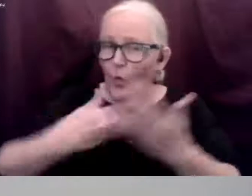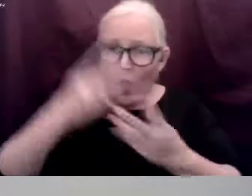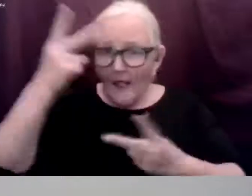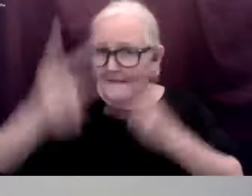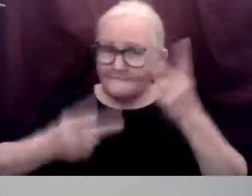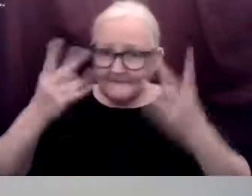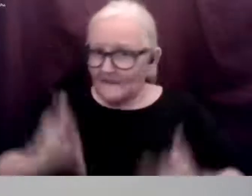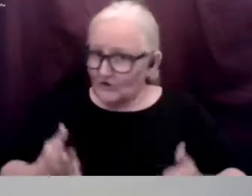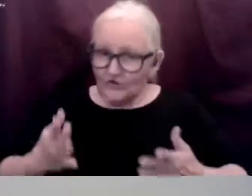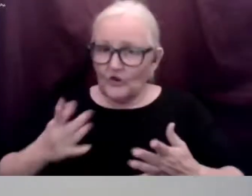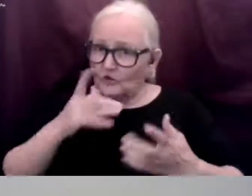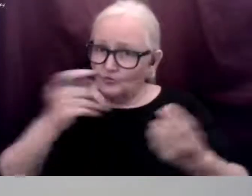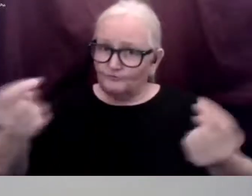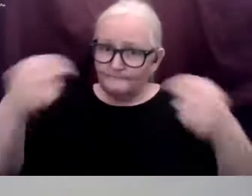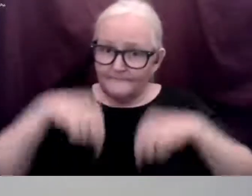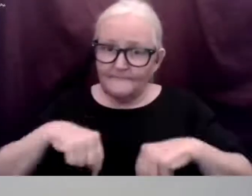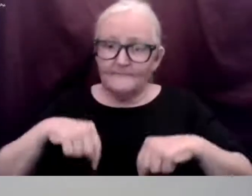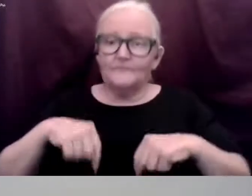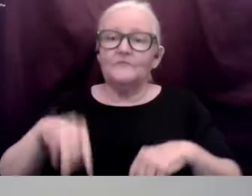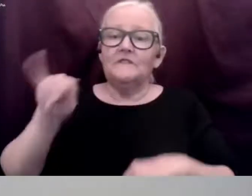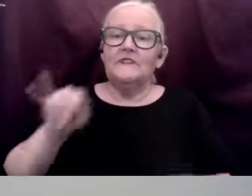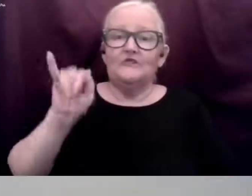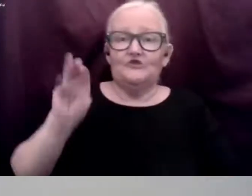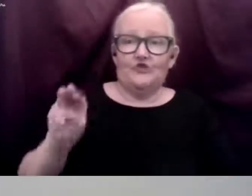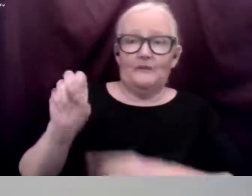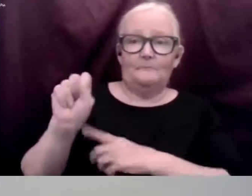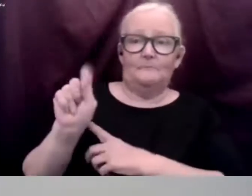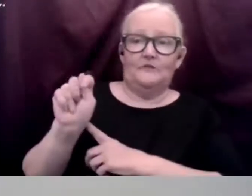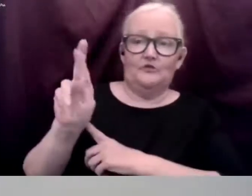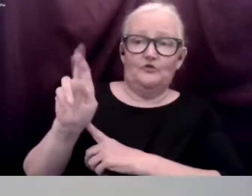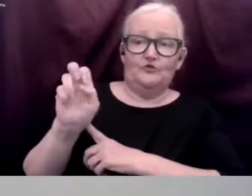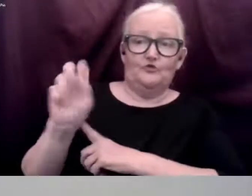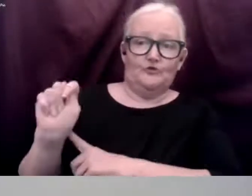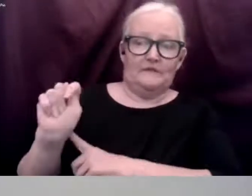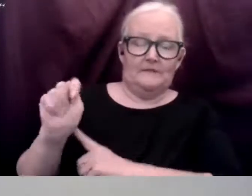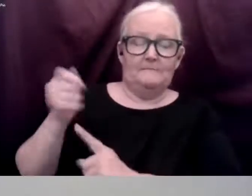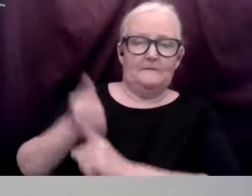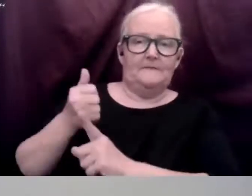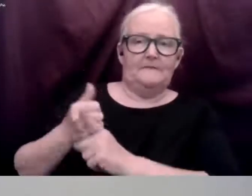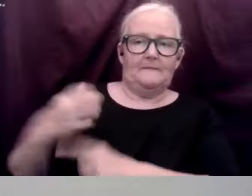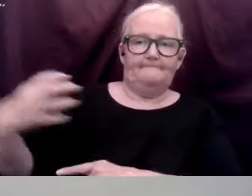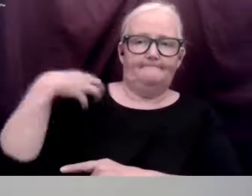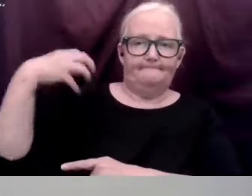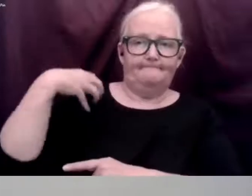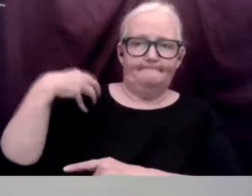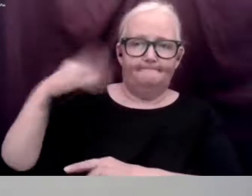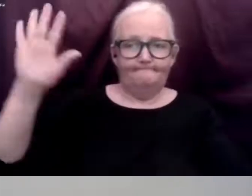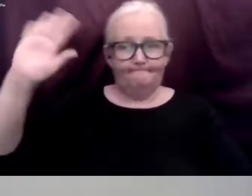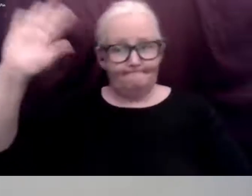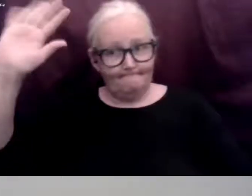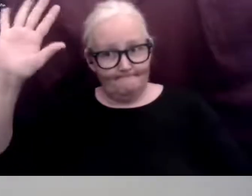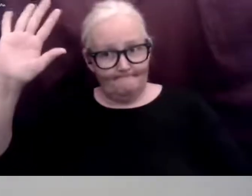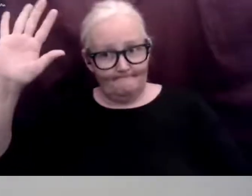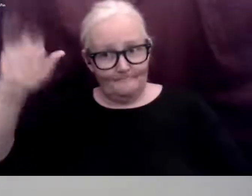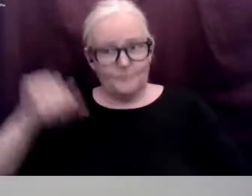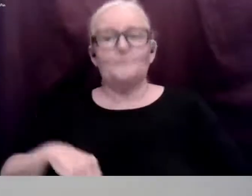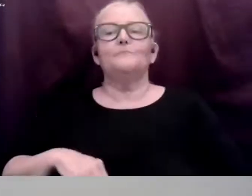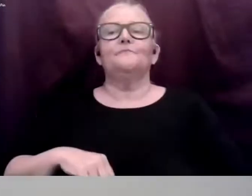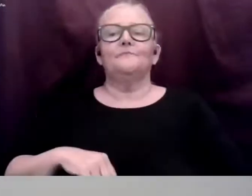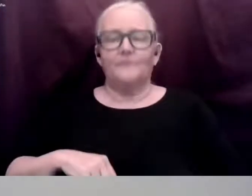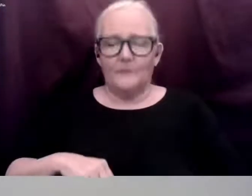is our welcoming captain today. Jim, wave your hands, good. Jim is here to answer your questions about